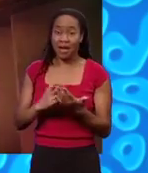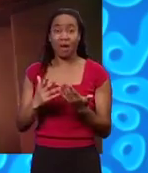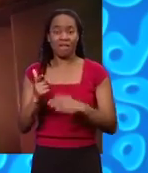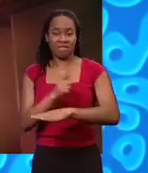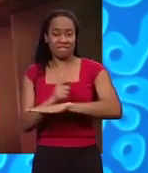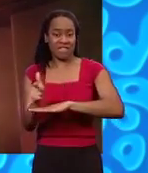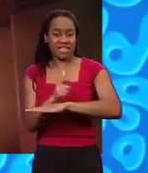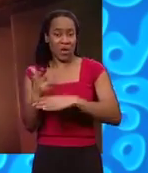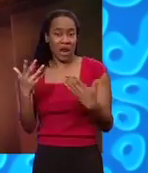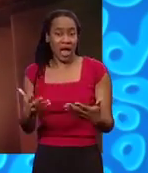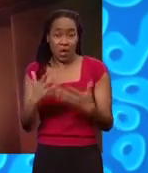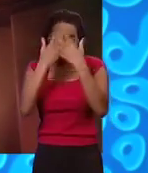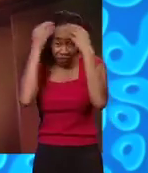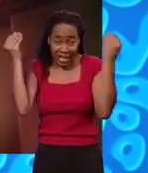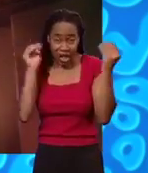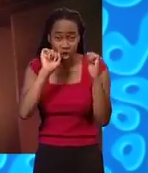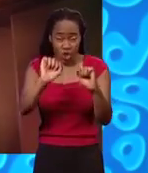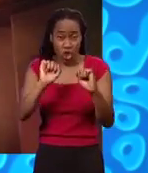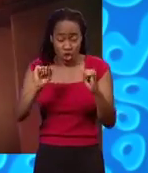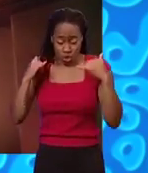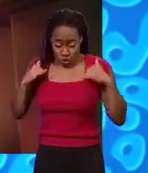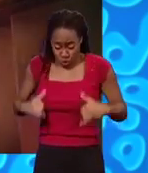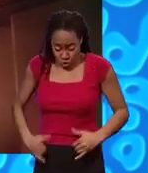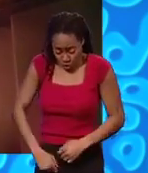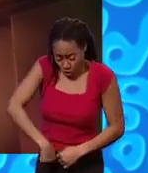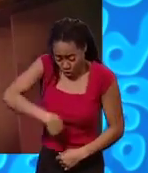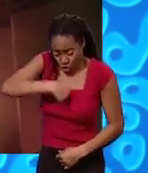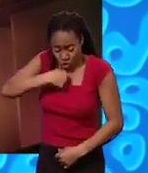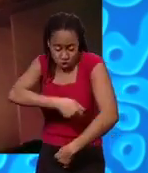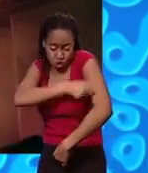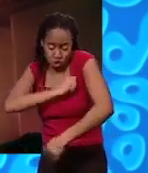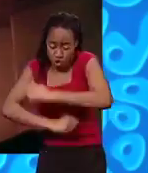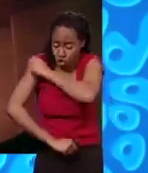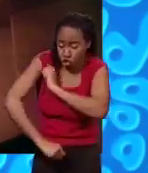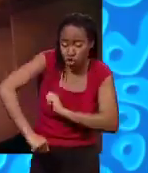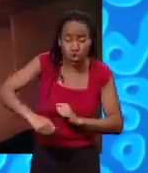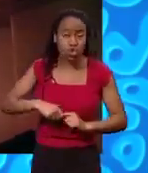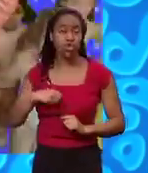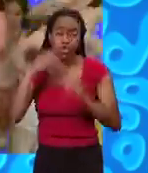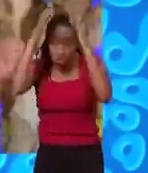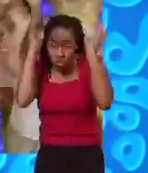your spacesuit so we can blast off into space. Are you ready to boogie? Yeah!